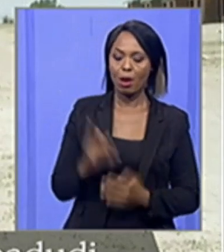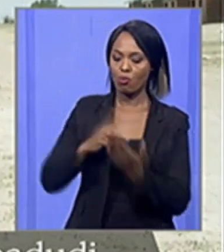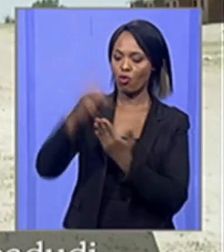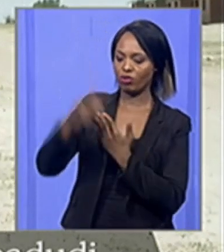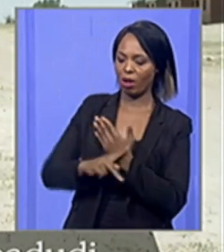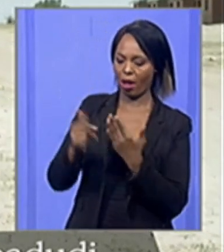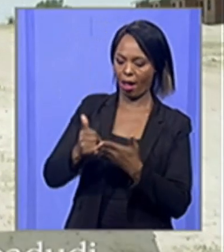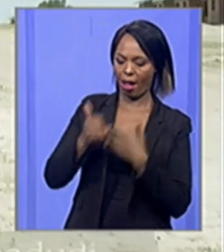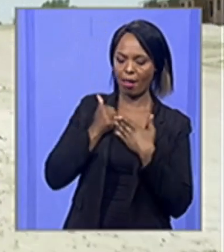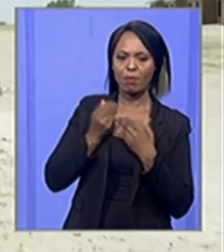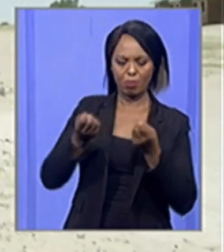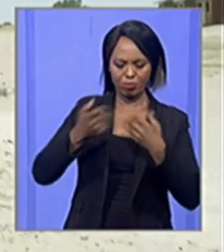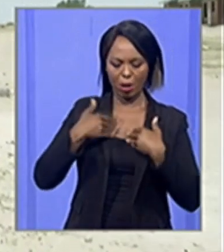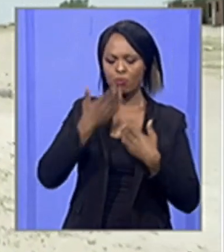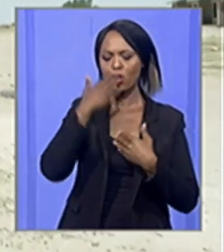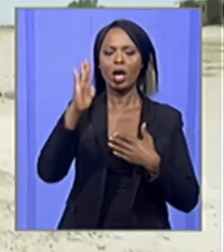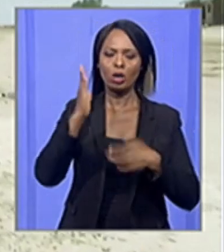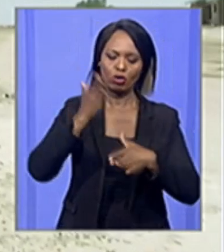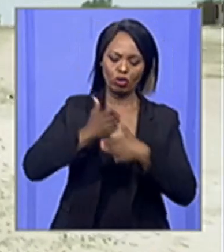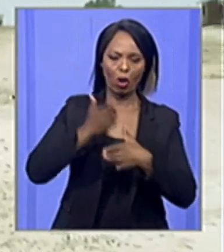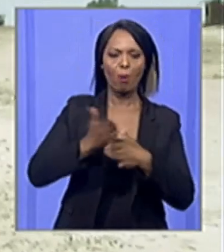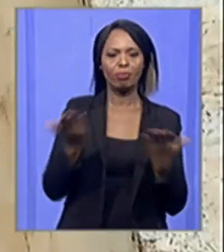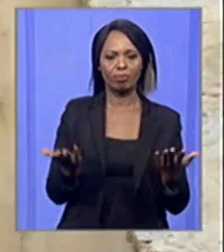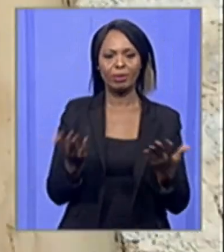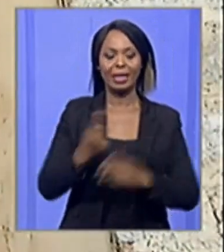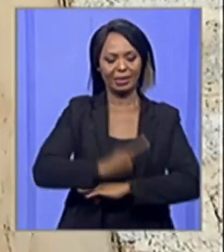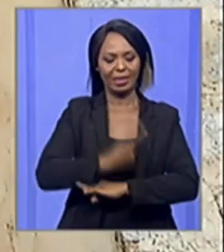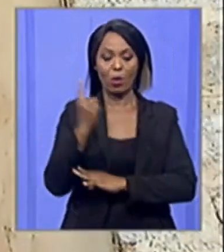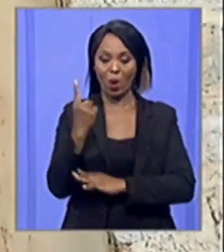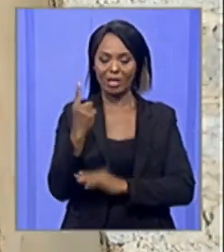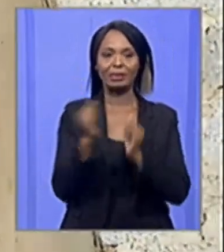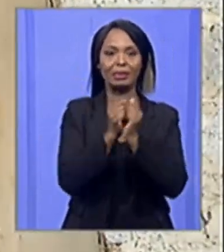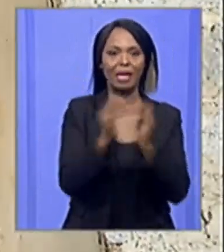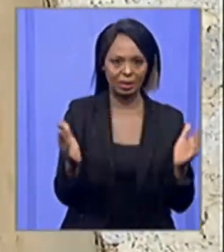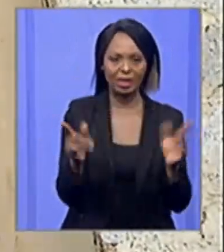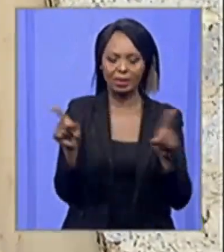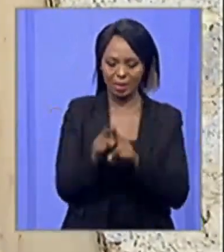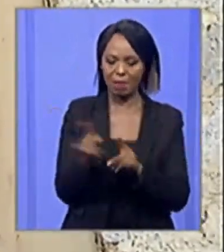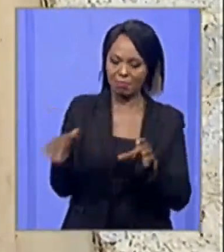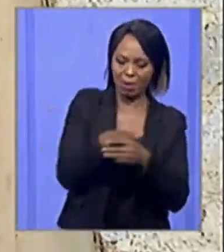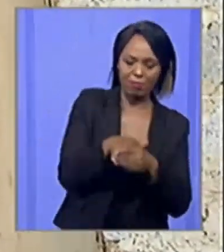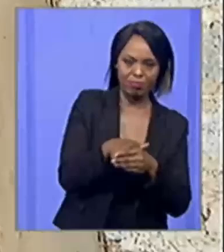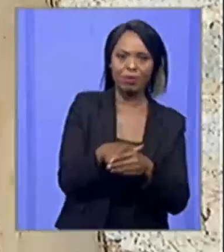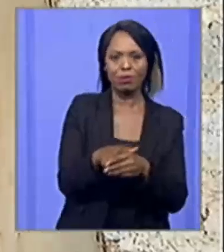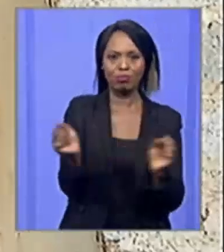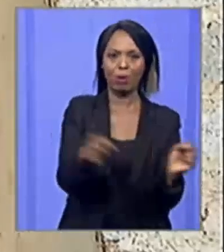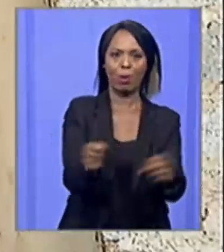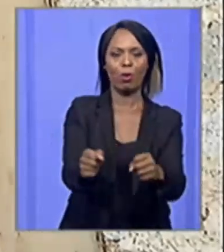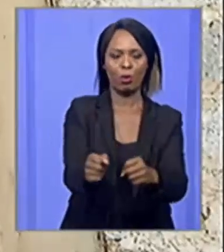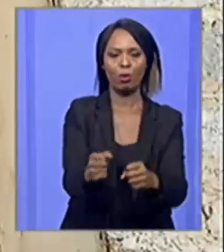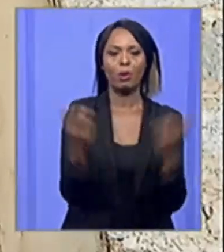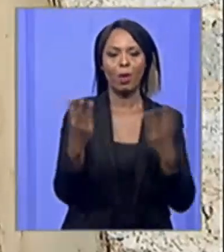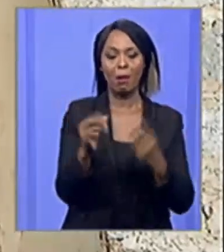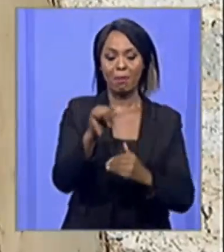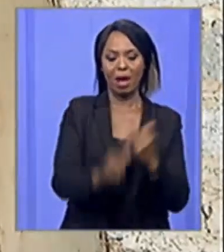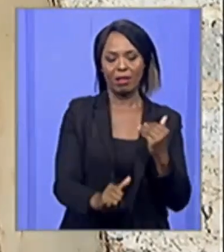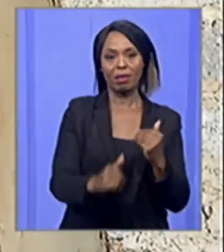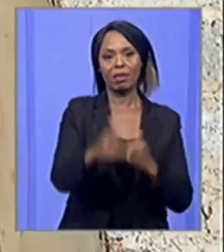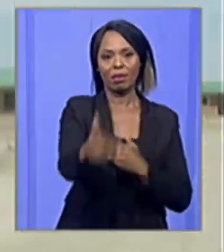ka mosebetsi re berekile from day one. Tebello ke gore projeke ena e phethelwe kgweding e